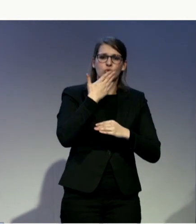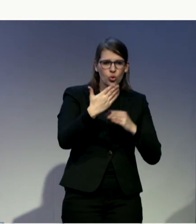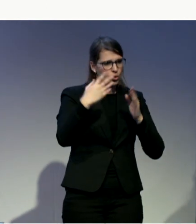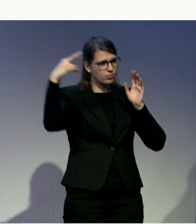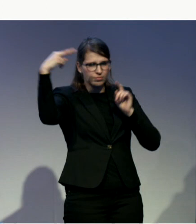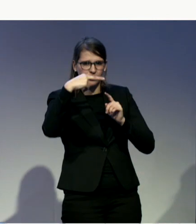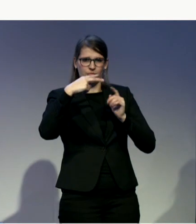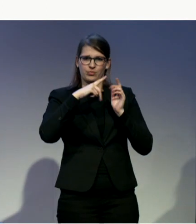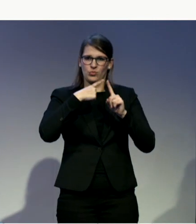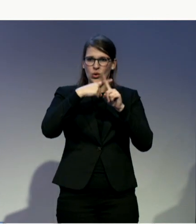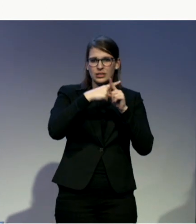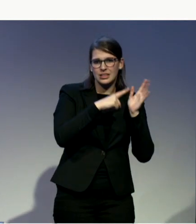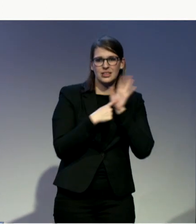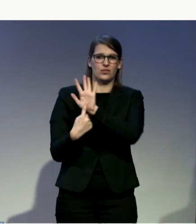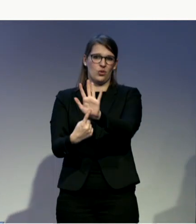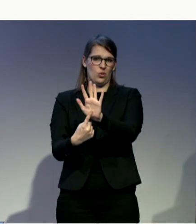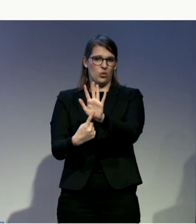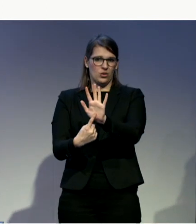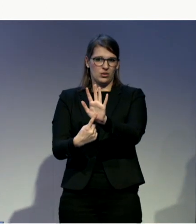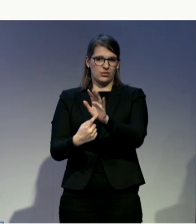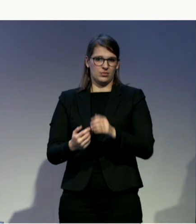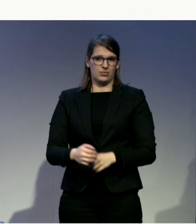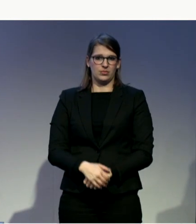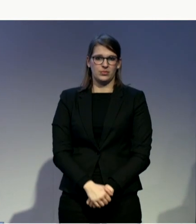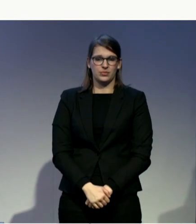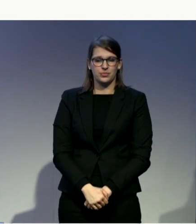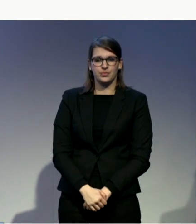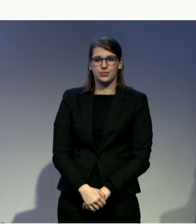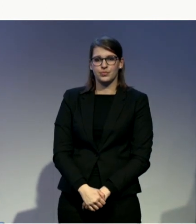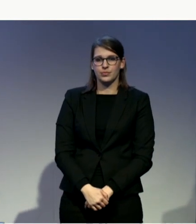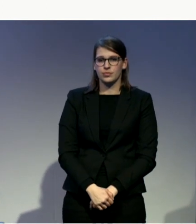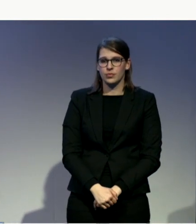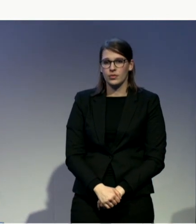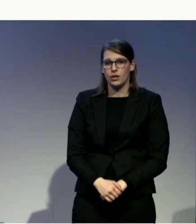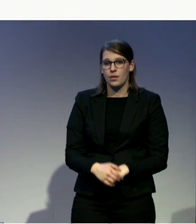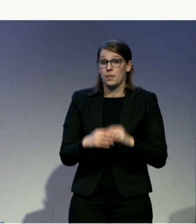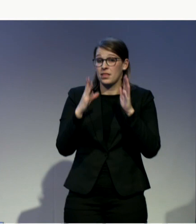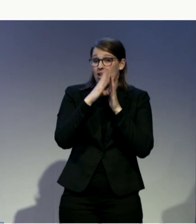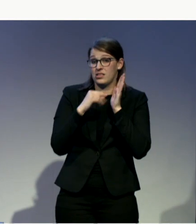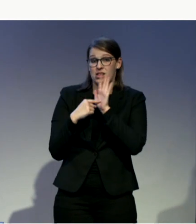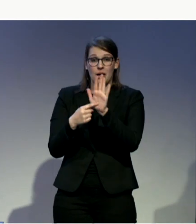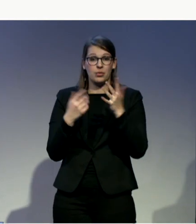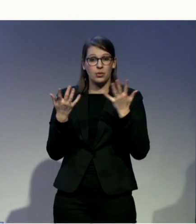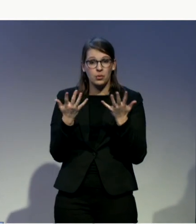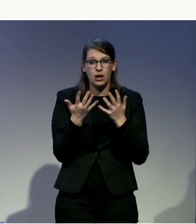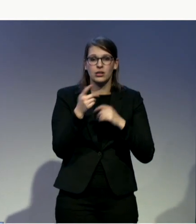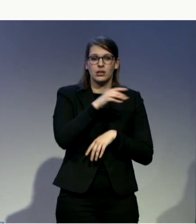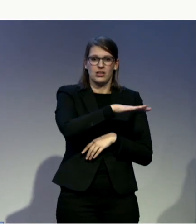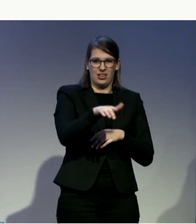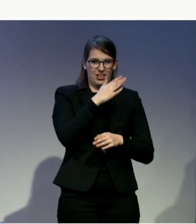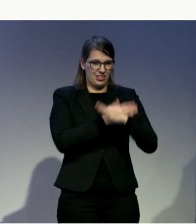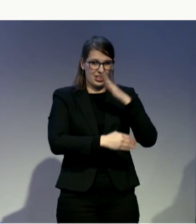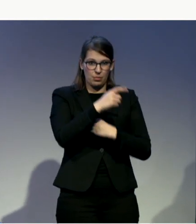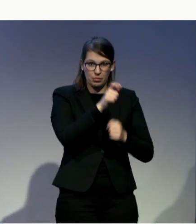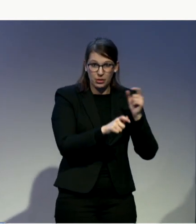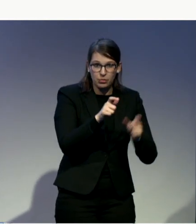a position where any disabled person can go and see a film and feel that they have been